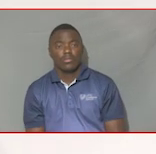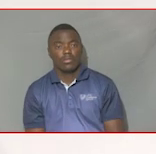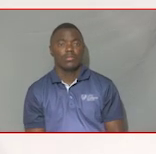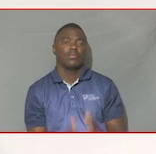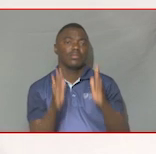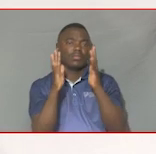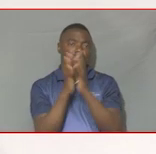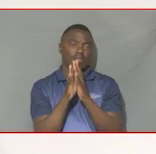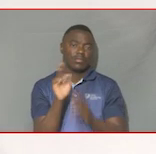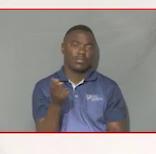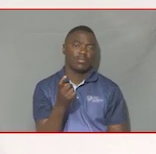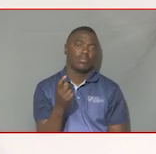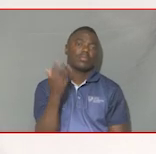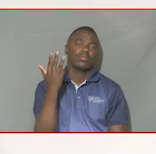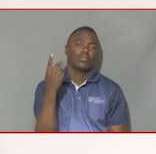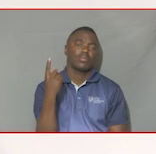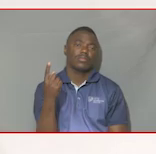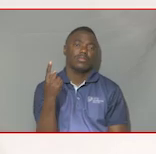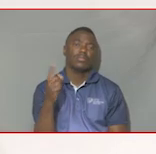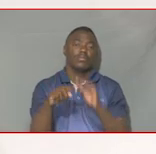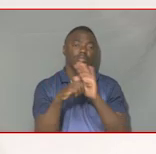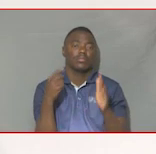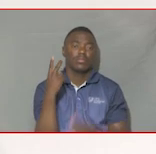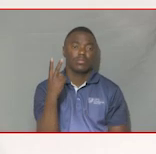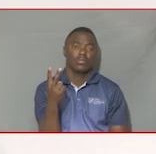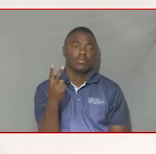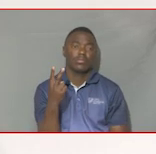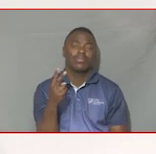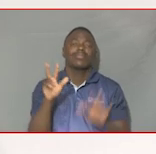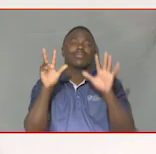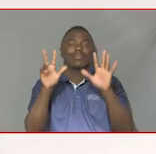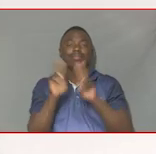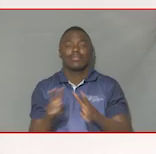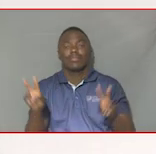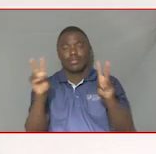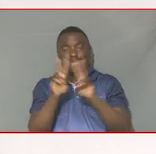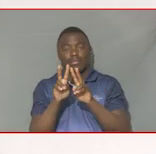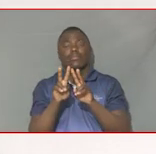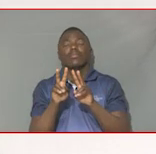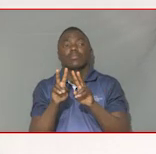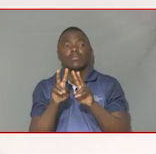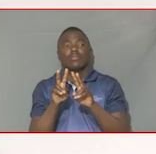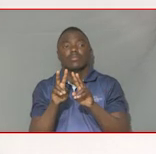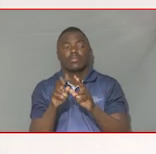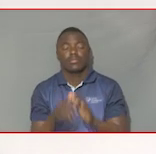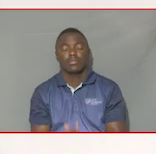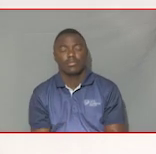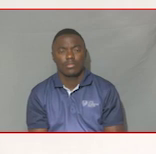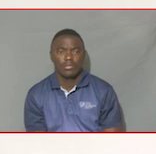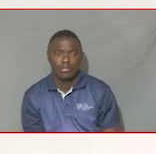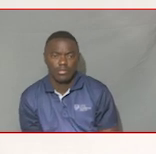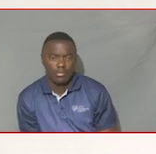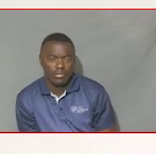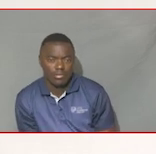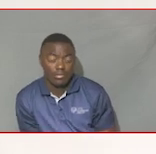10,91. So 10 minus the 2 gives you 8 values lie within one standard deviation of the mean. Right,